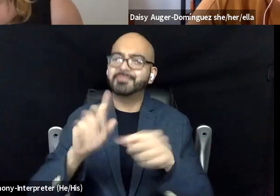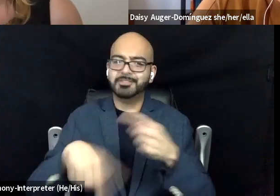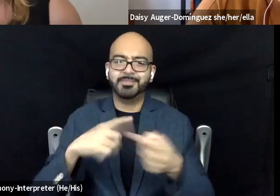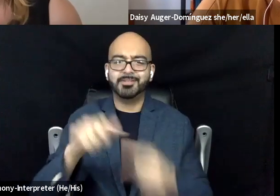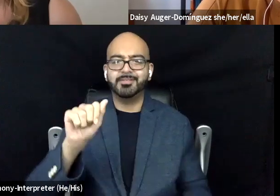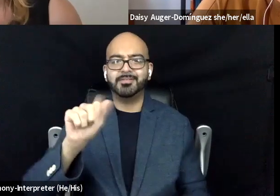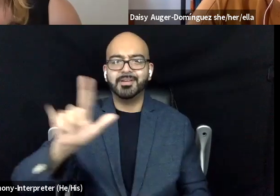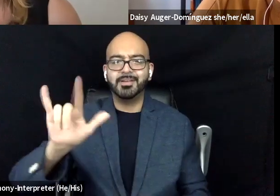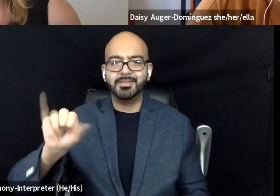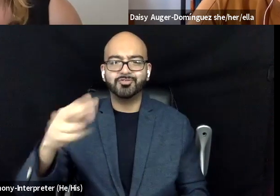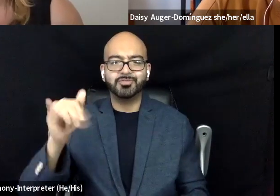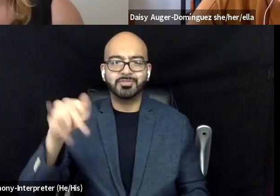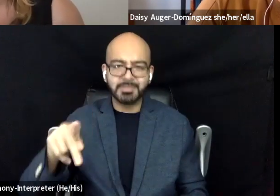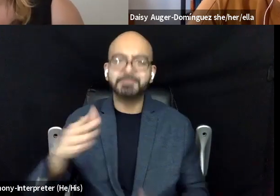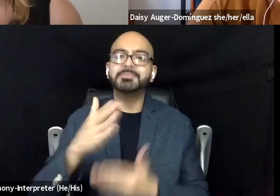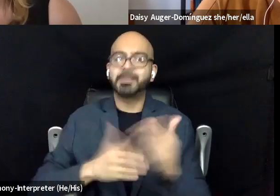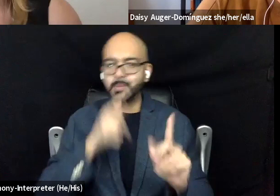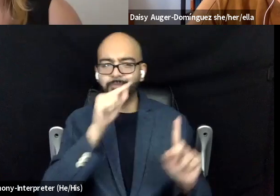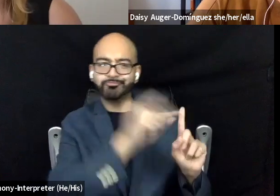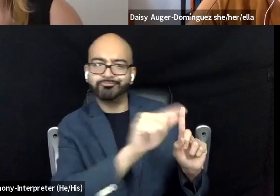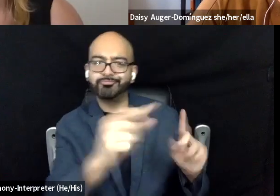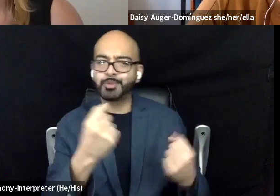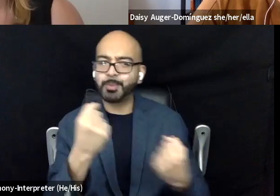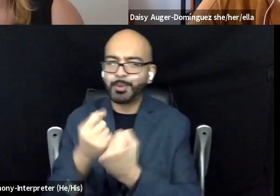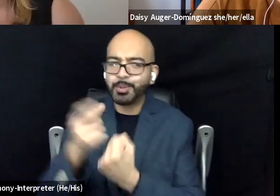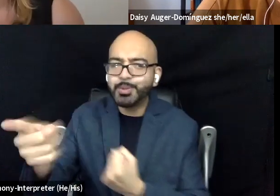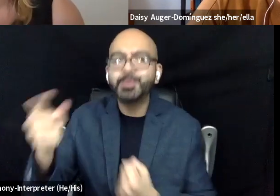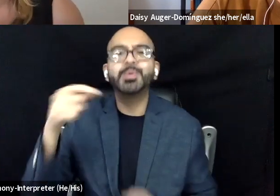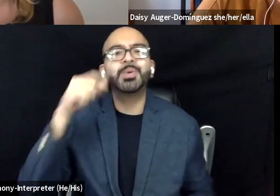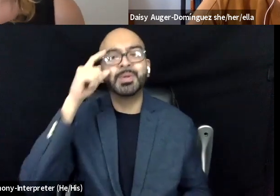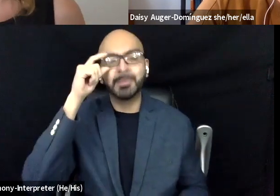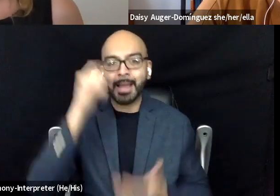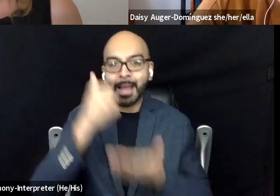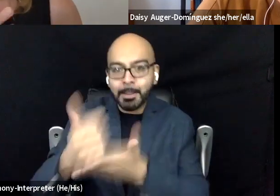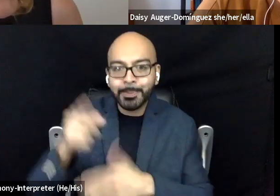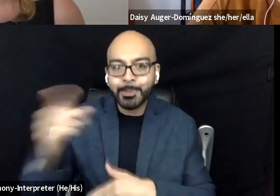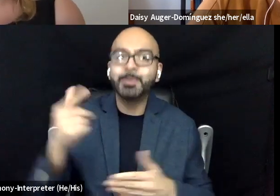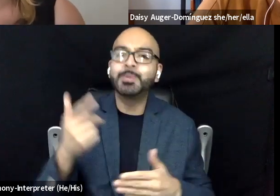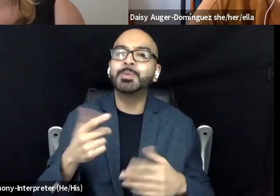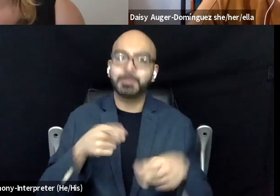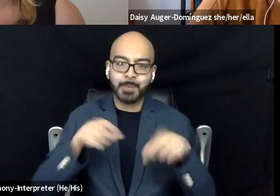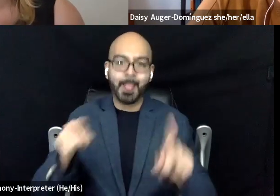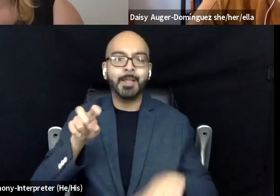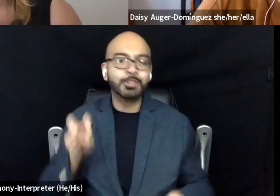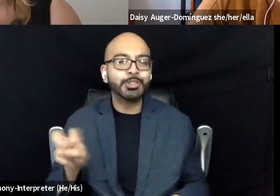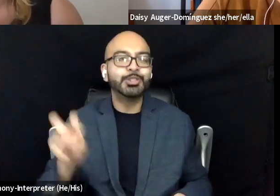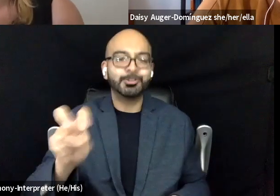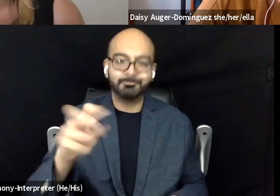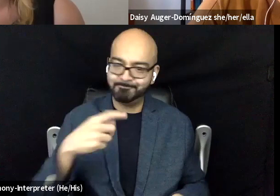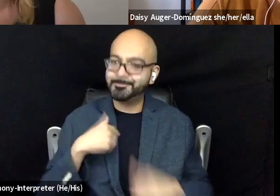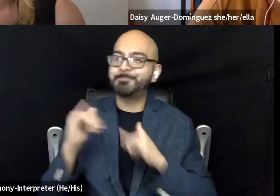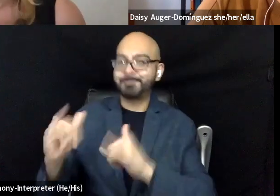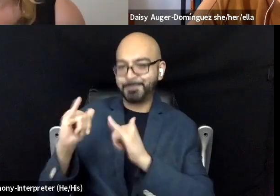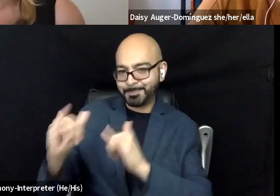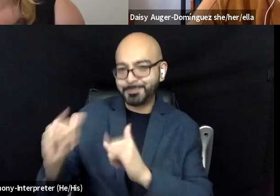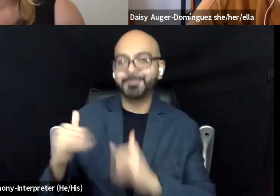were allies and supported you and sponsored you along that path. And I had the same experiences along my journey.